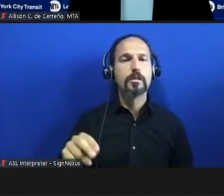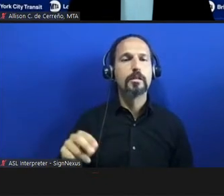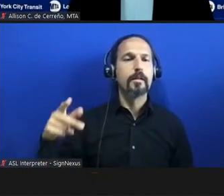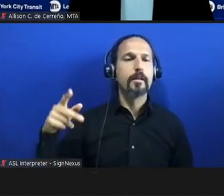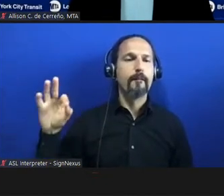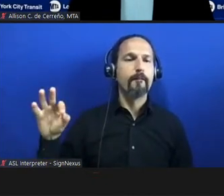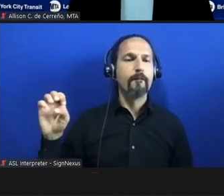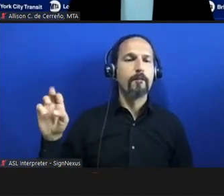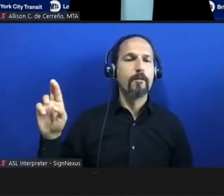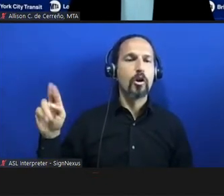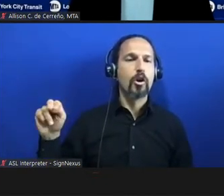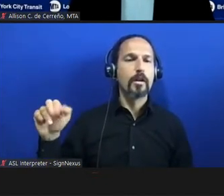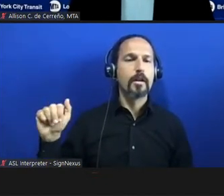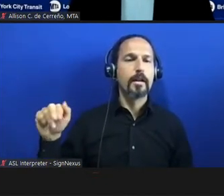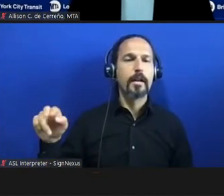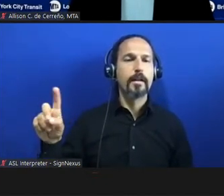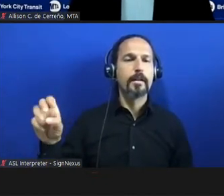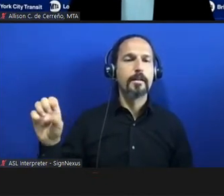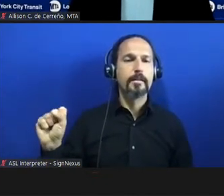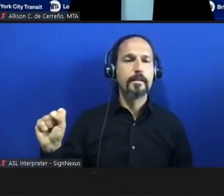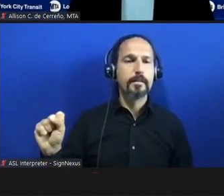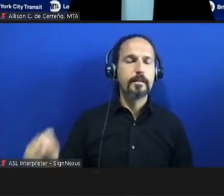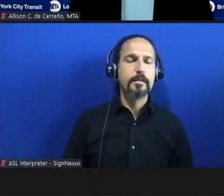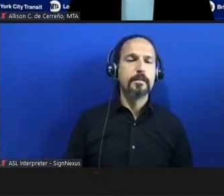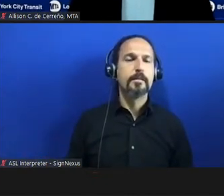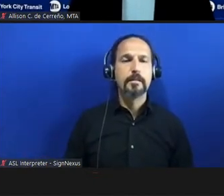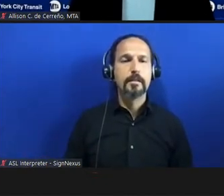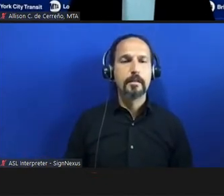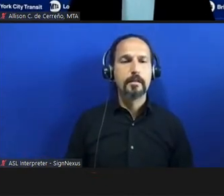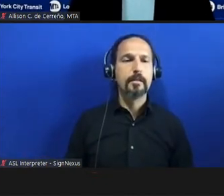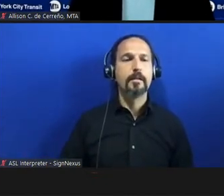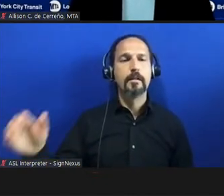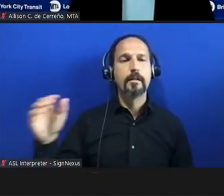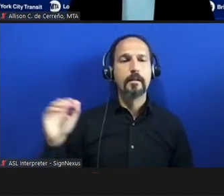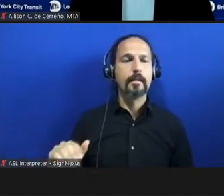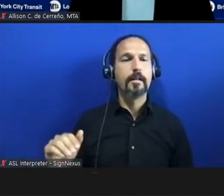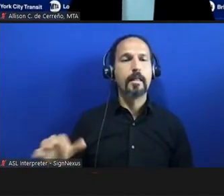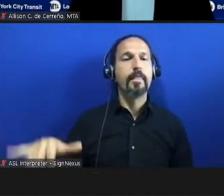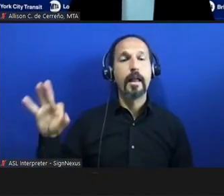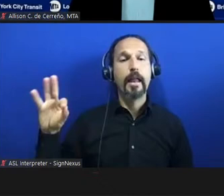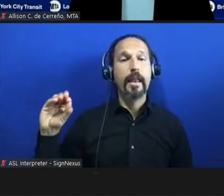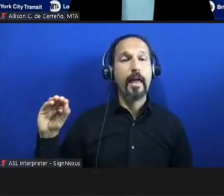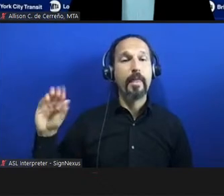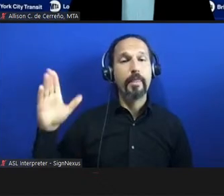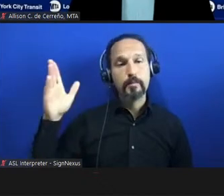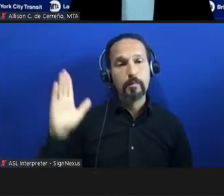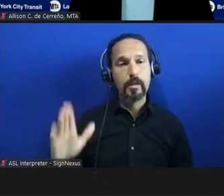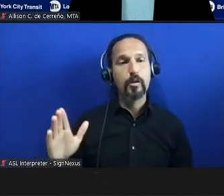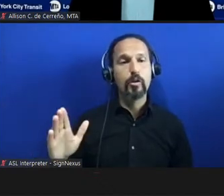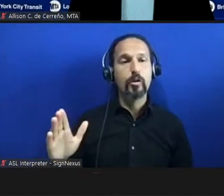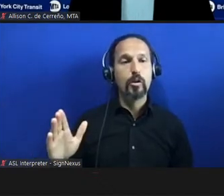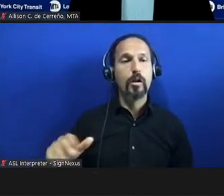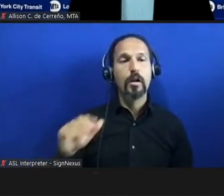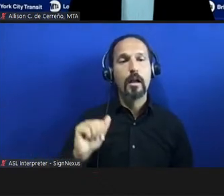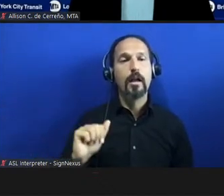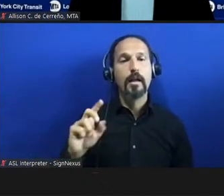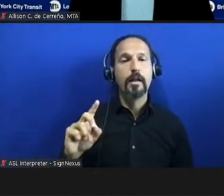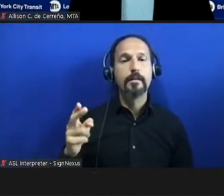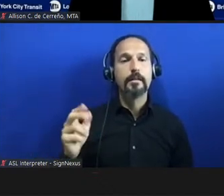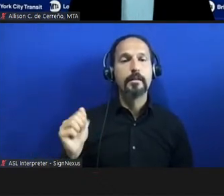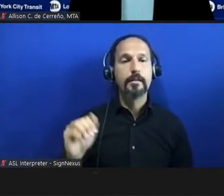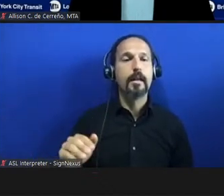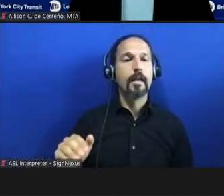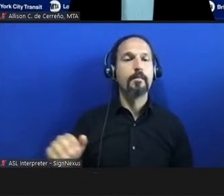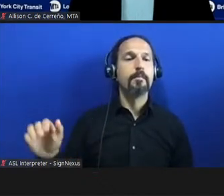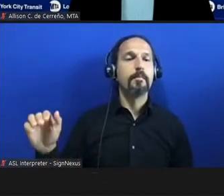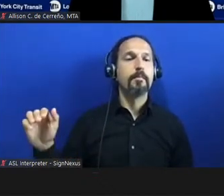our next speaker is Gerson Fernandez followed by our 90th speaker on the list Adam Ahmed